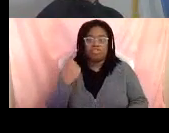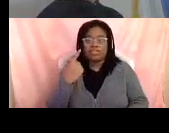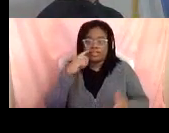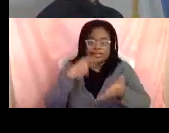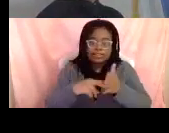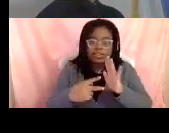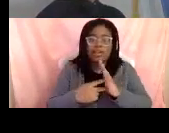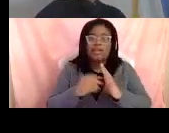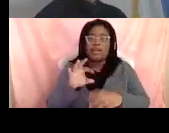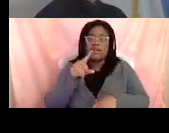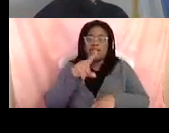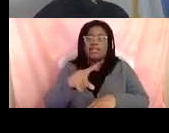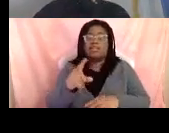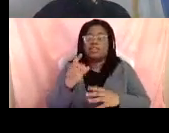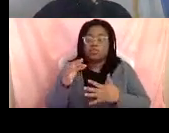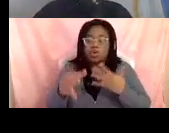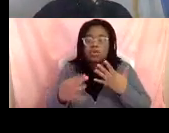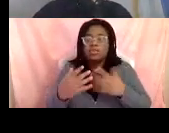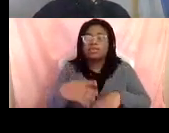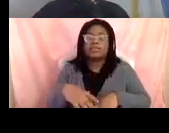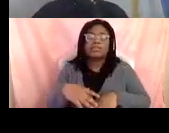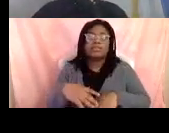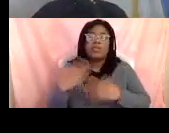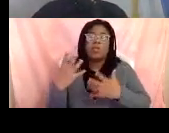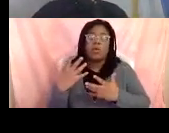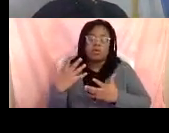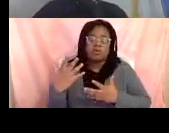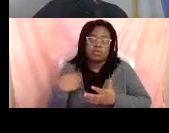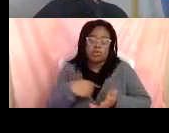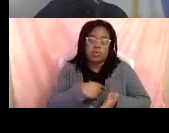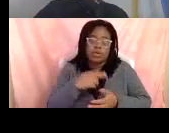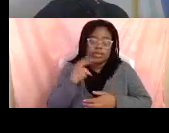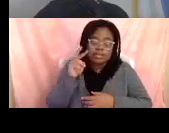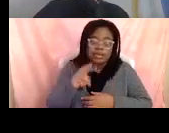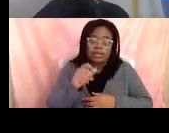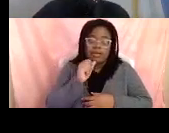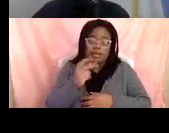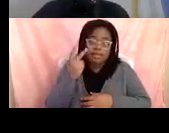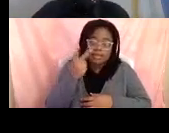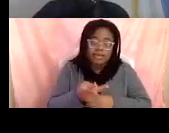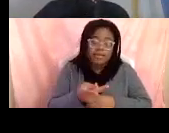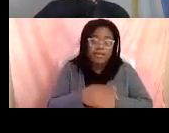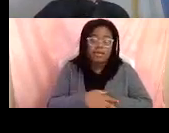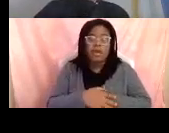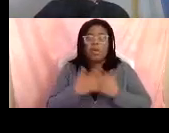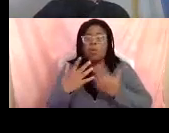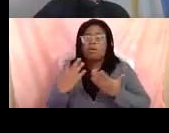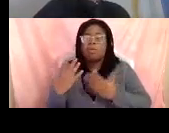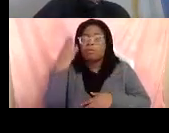intentionality of these choices. What are we seeing and not seeing? What might we be